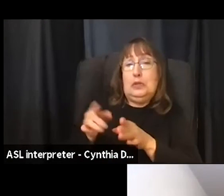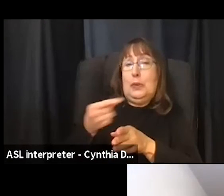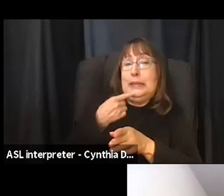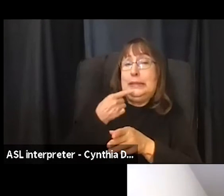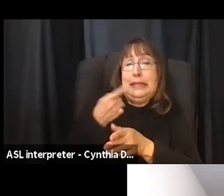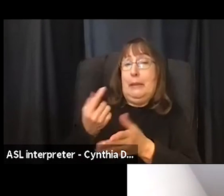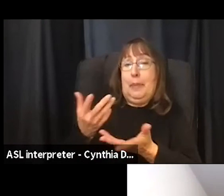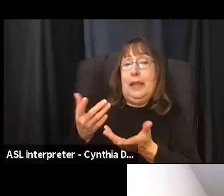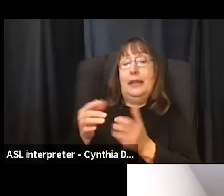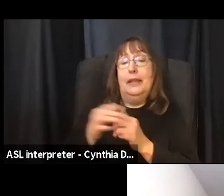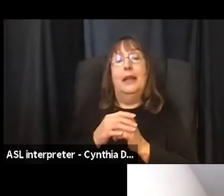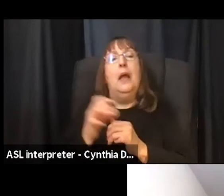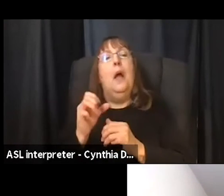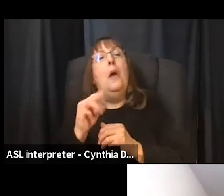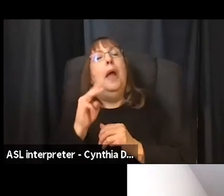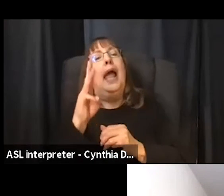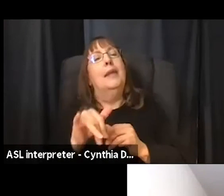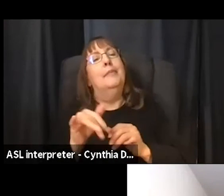Oh, my.